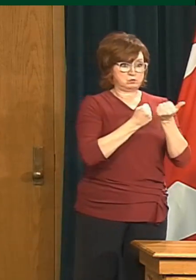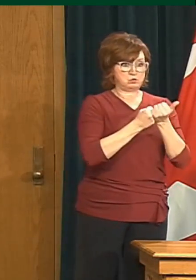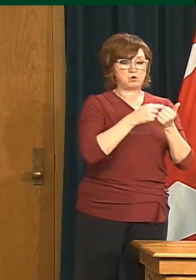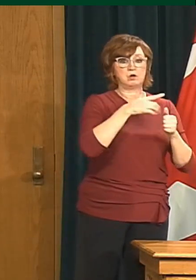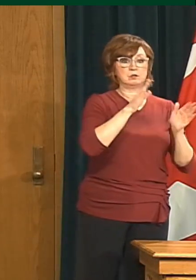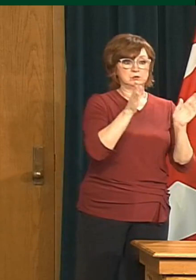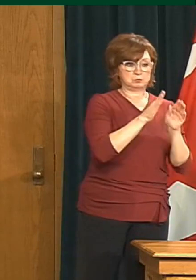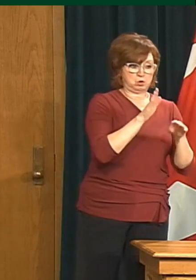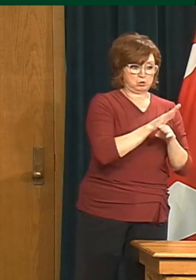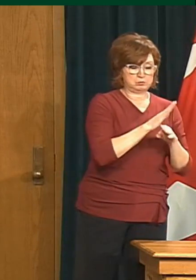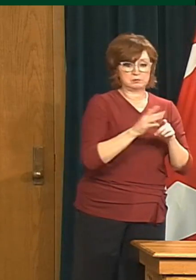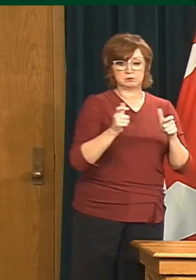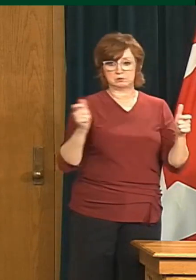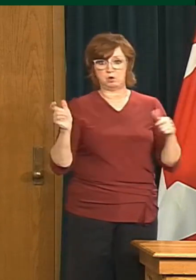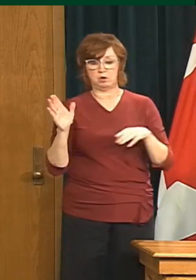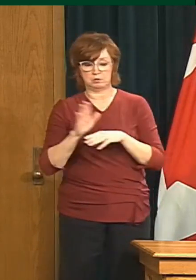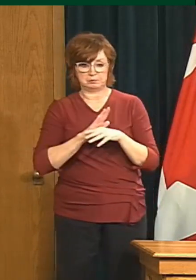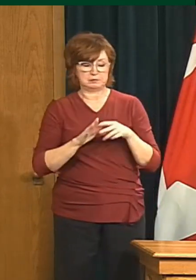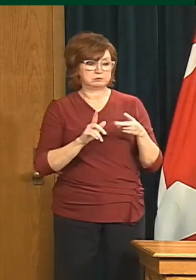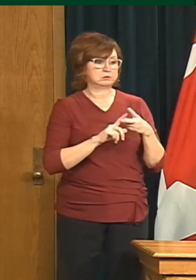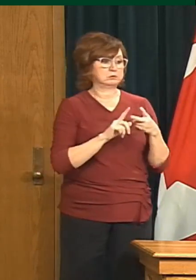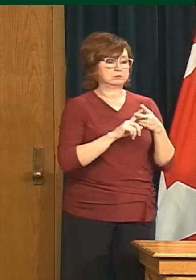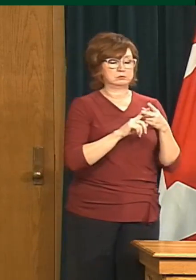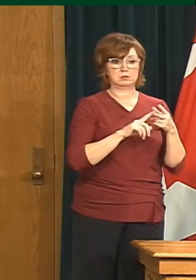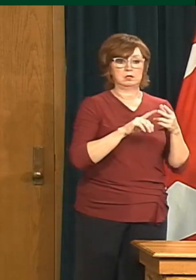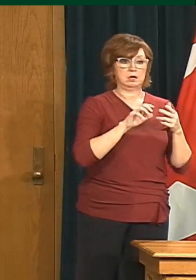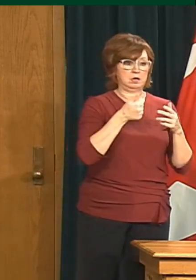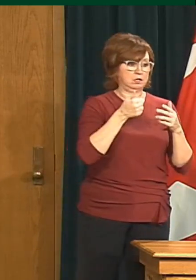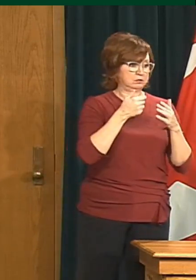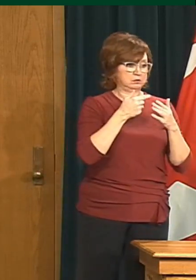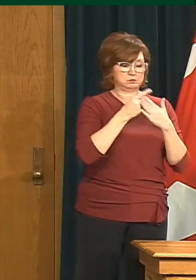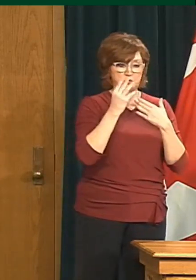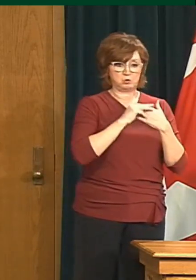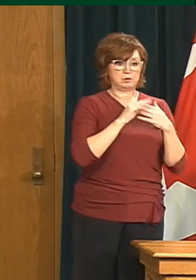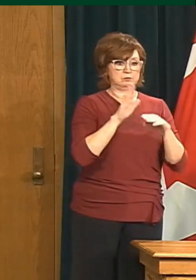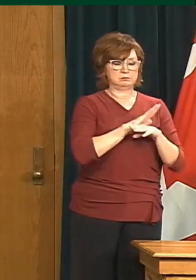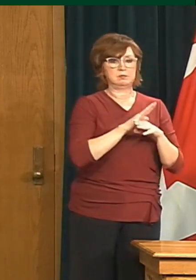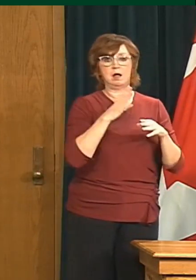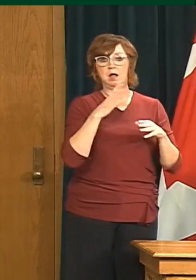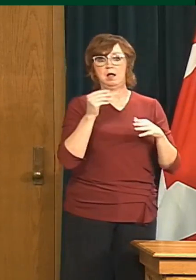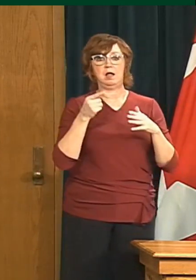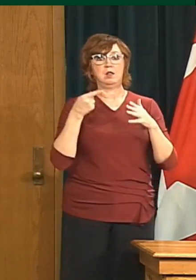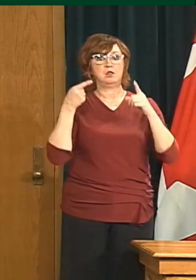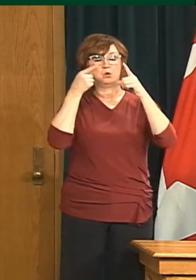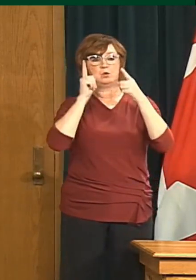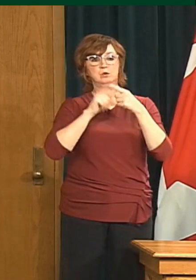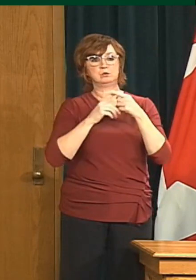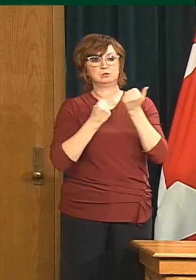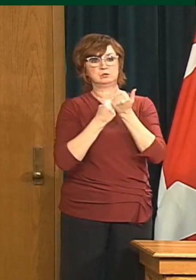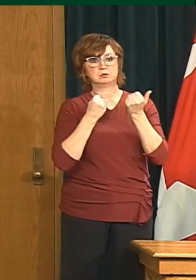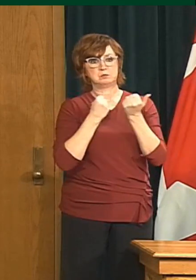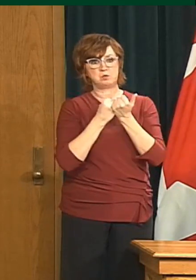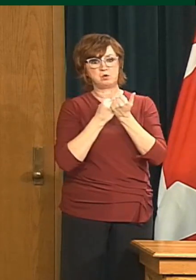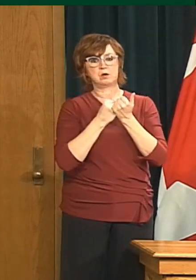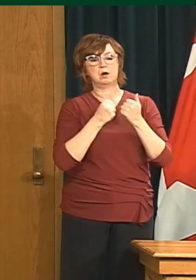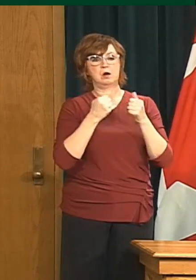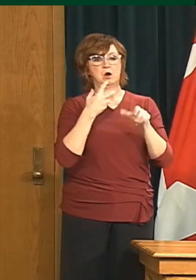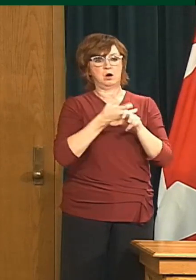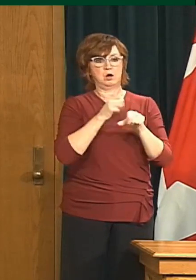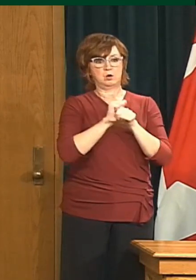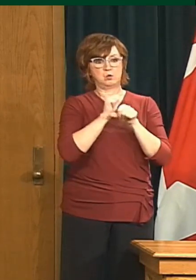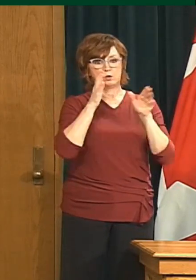support industries that are creating wealth in our communities, and ultimately to support the hardworking people in community after community in the province of